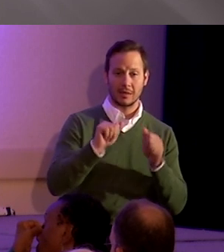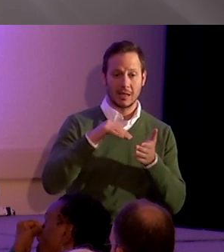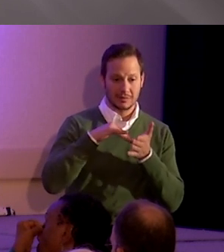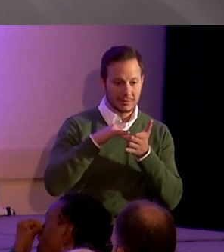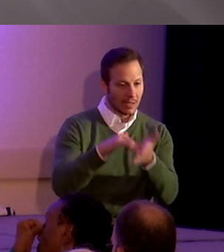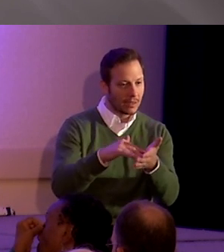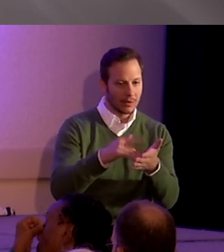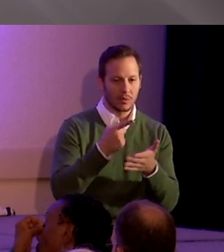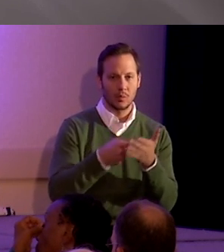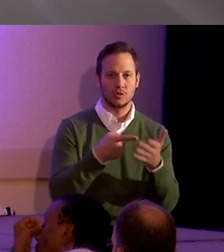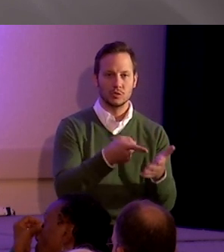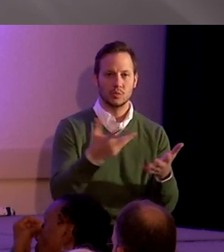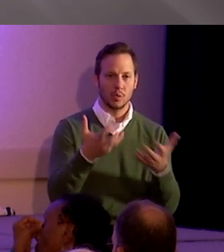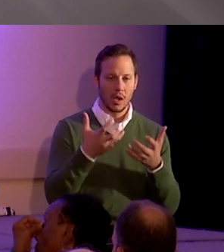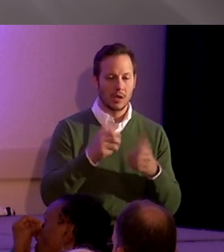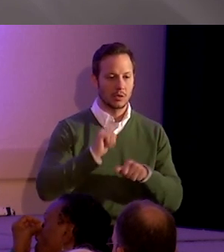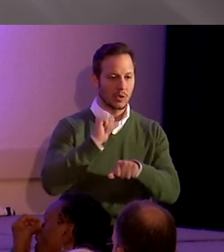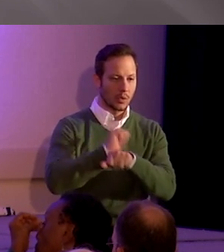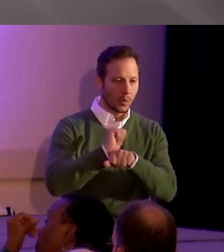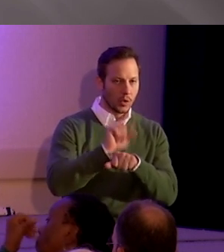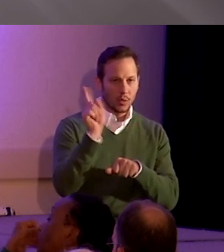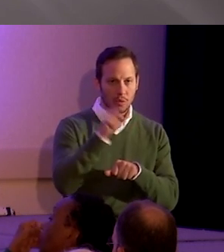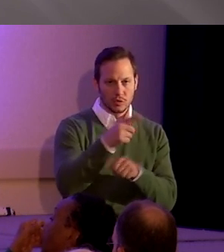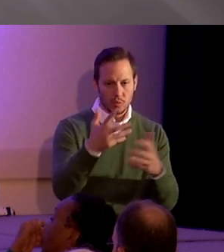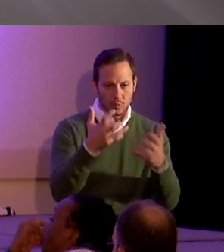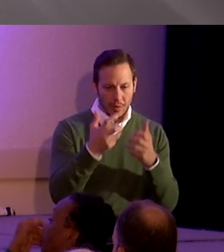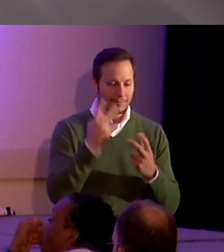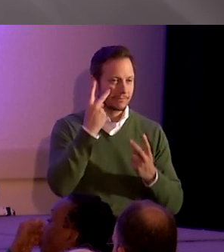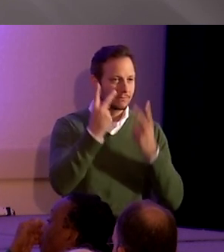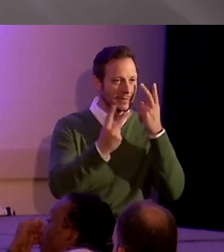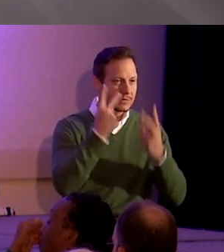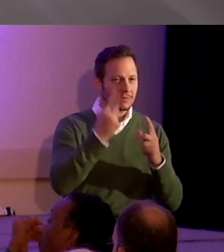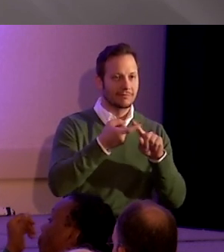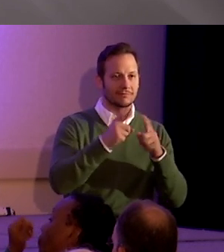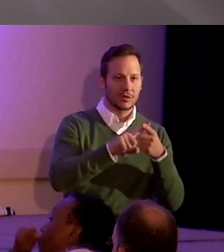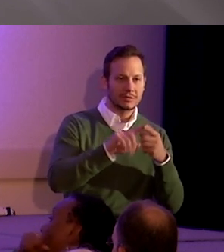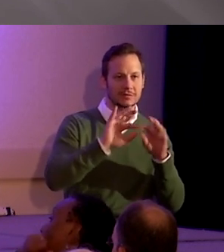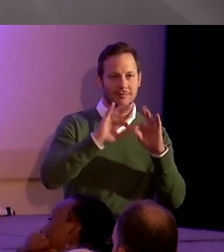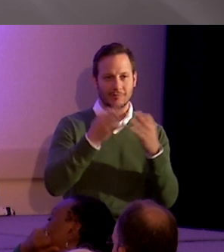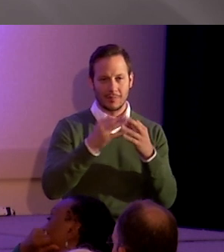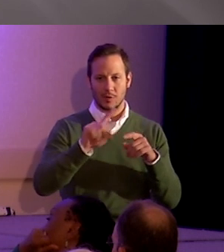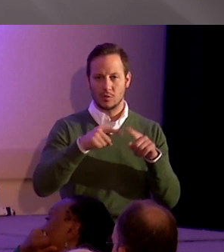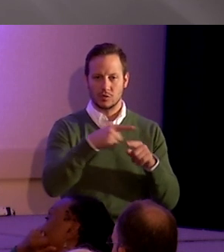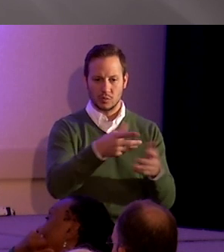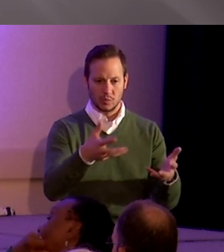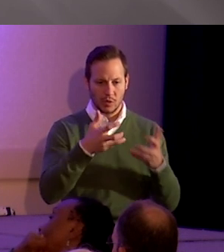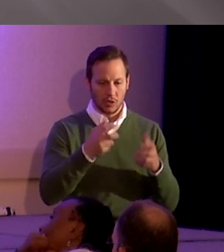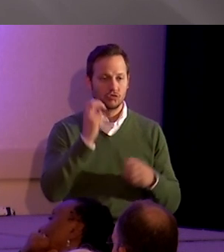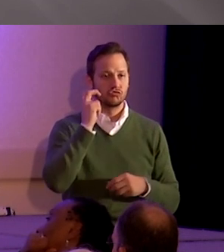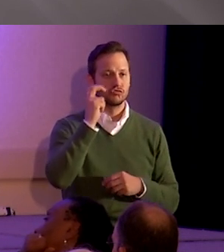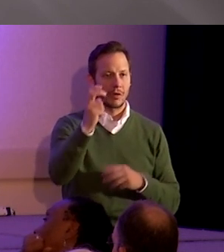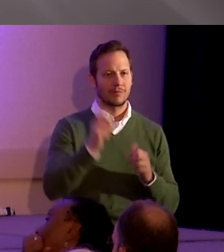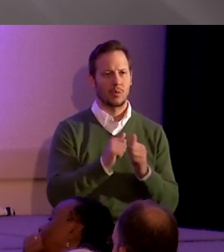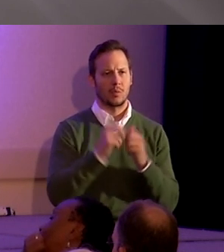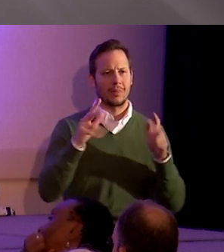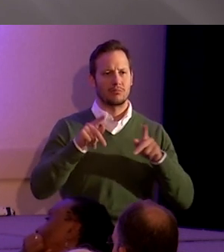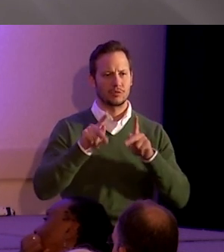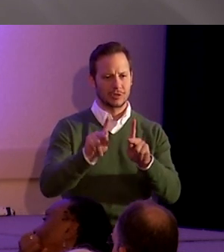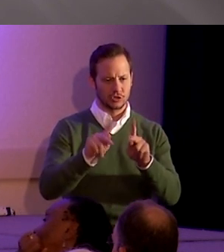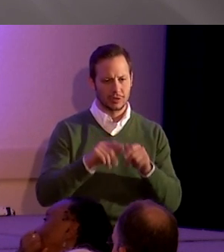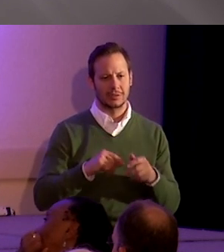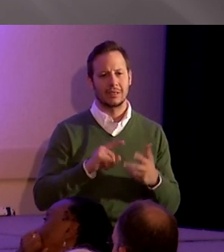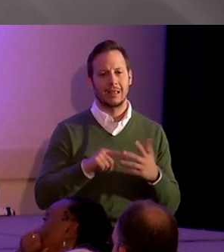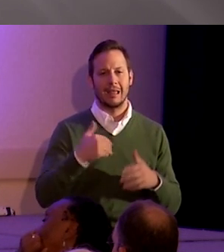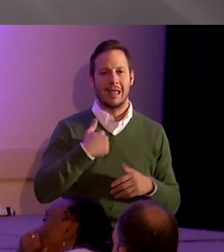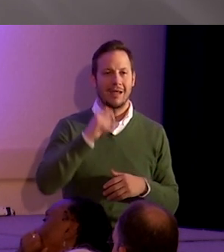what she wants, work where she wants, visit friends and family when she wants, travel without permission when she wants,